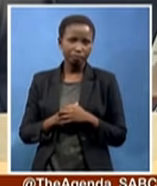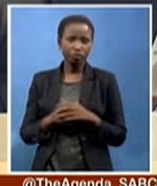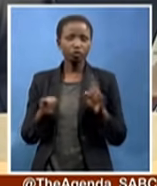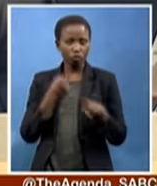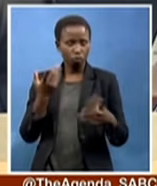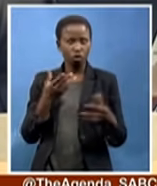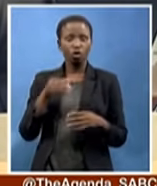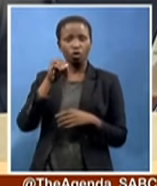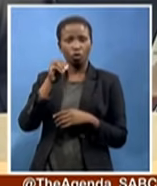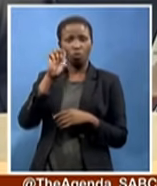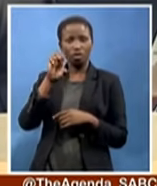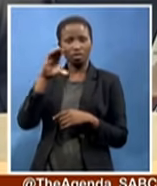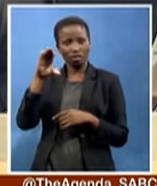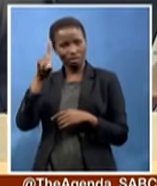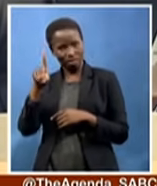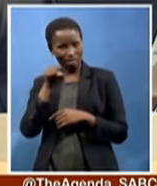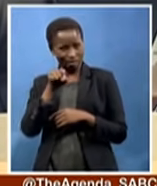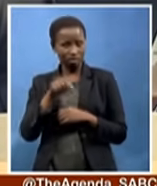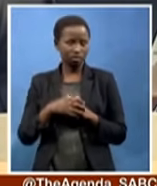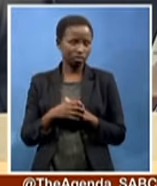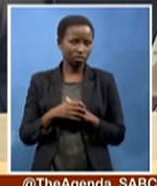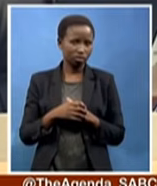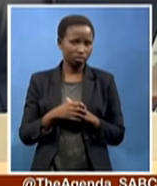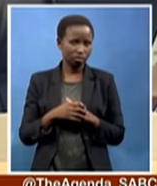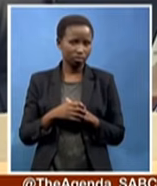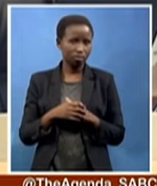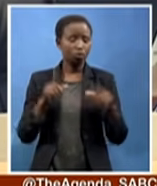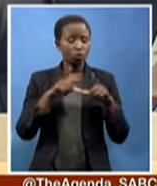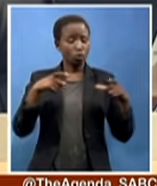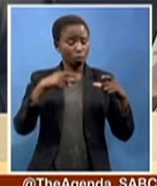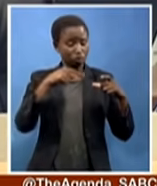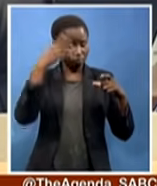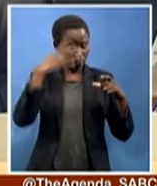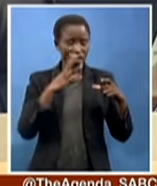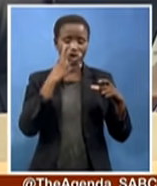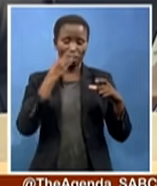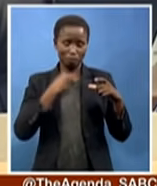The Commission also asked that I address the funding of political parties.